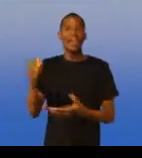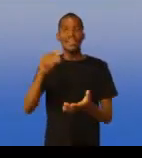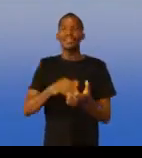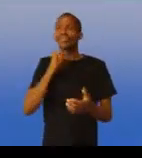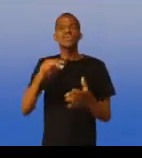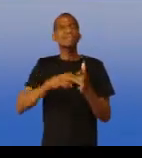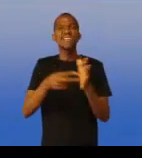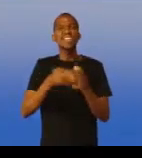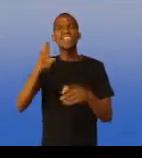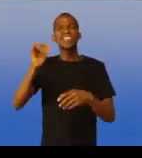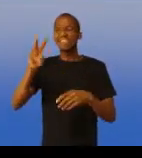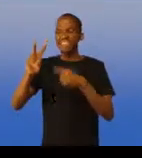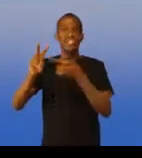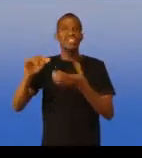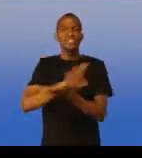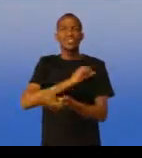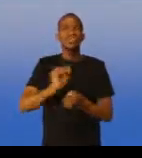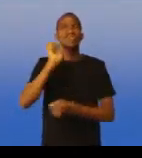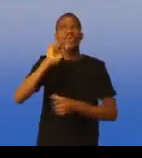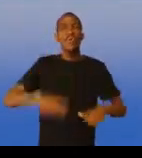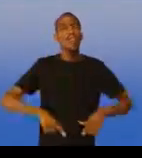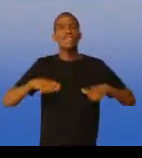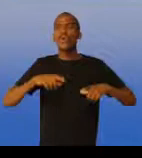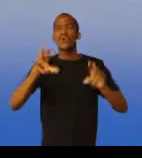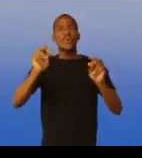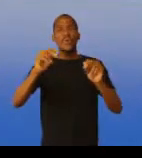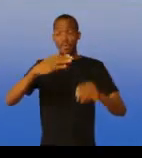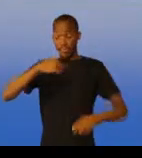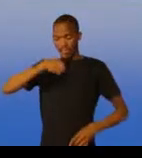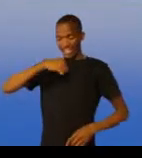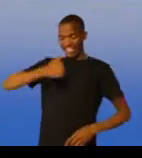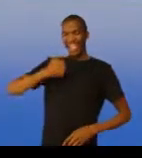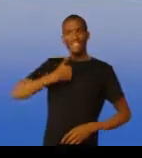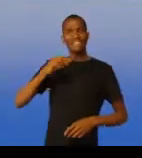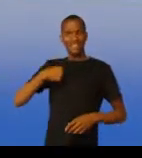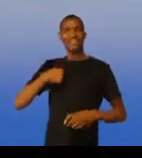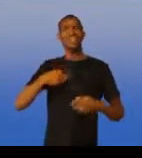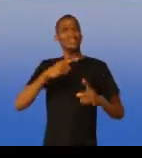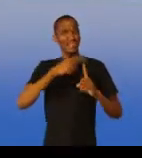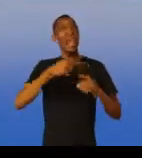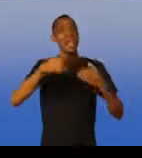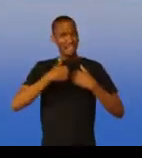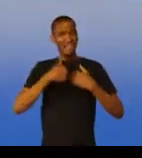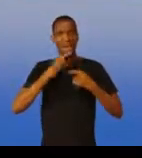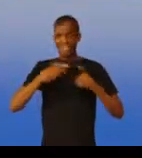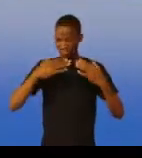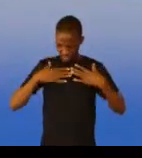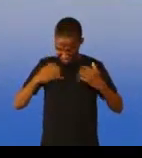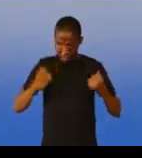everything in your life. Like myself, I'm HIV, but I don't look HIV positive. Yes, I look strong and fit